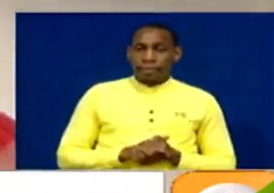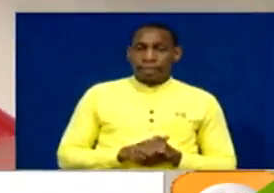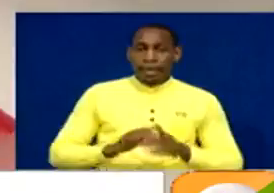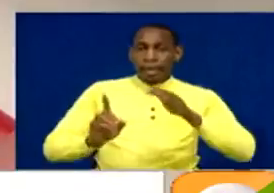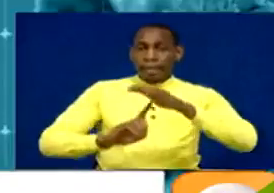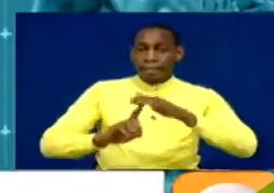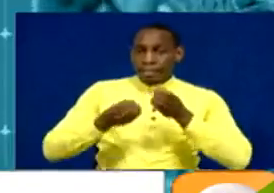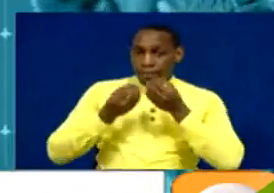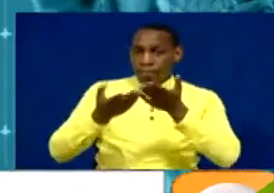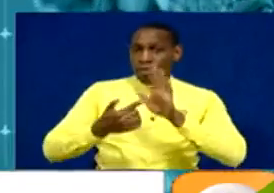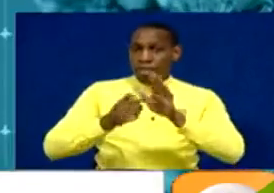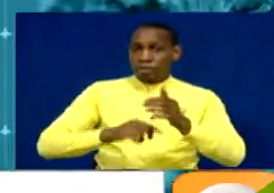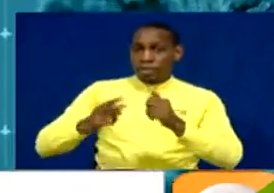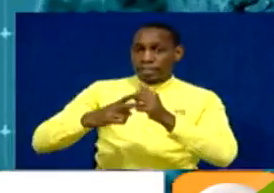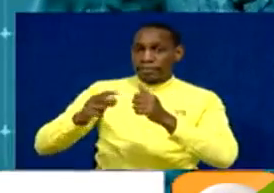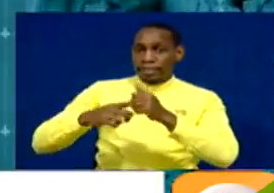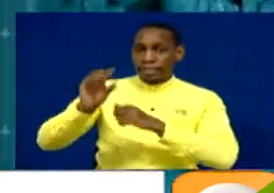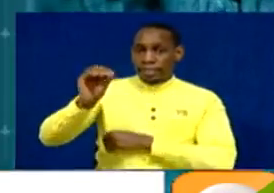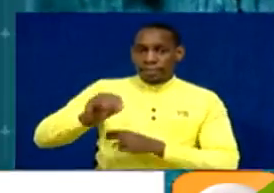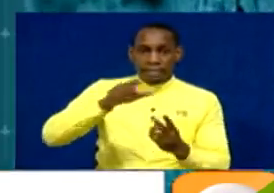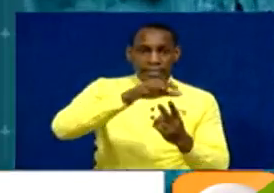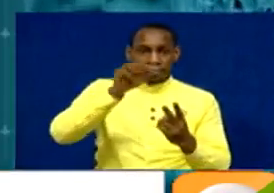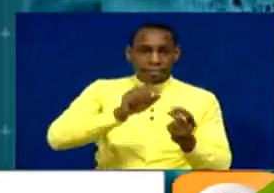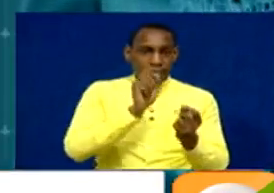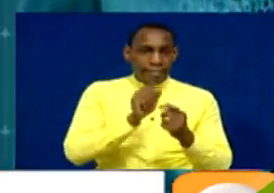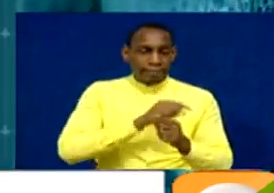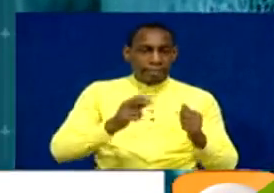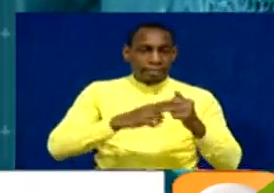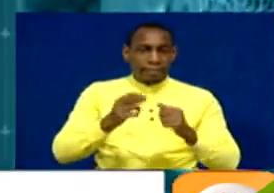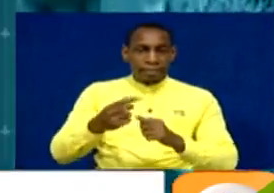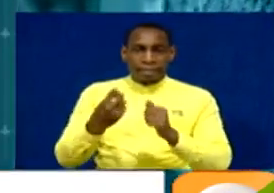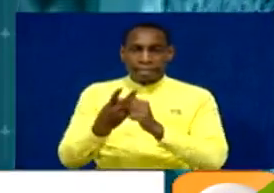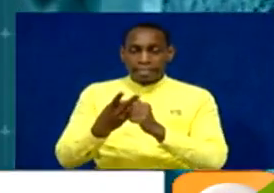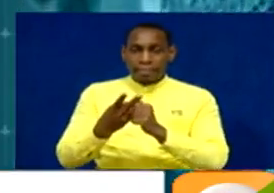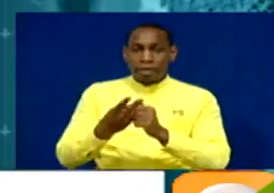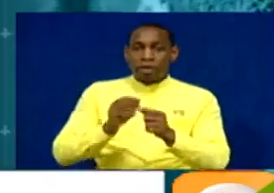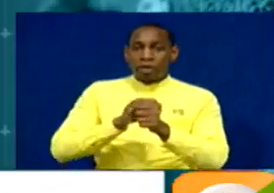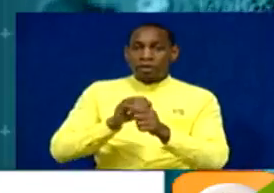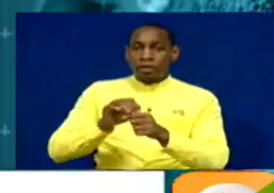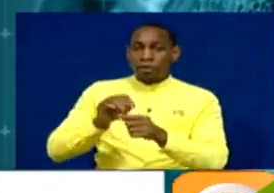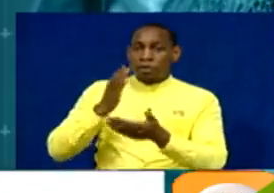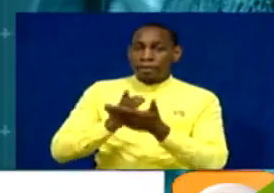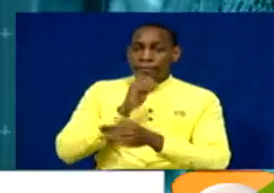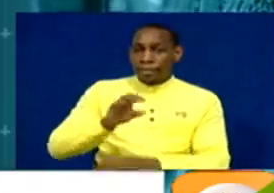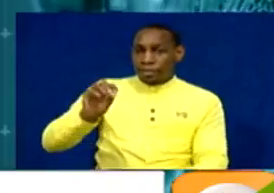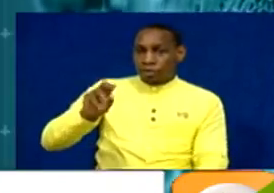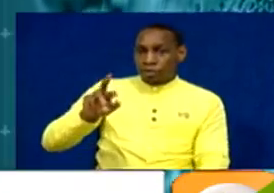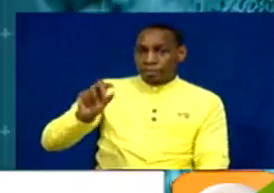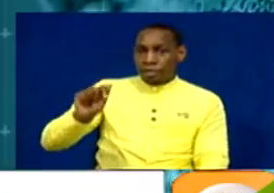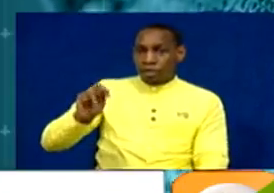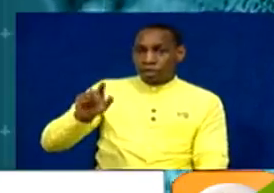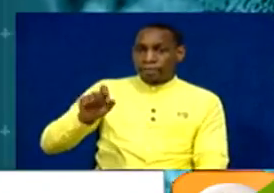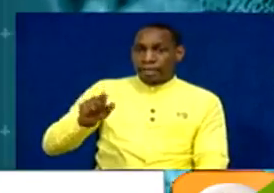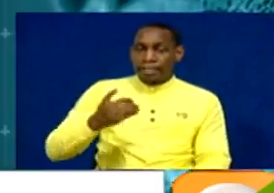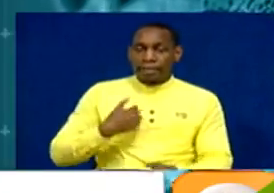From the ministry's data, 76% of samples sequenced on the 7th of December were positive for the Omicron variant. Only 18%